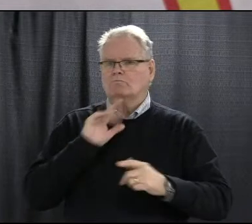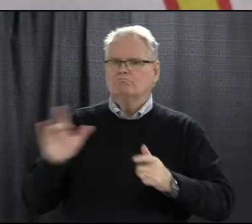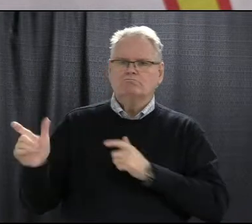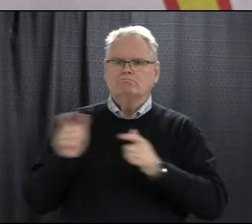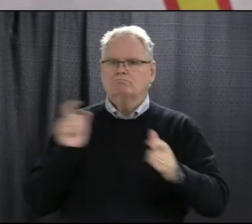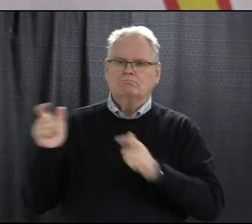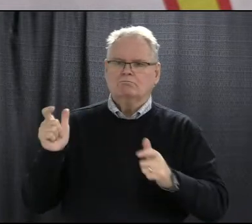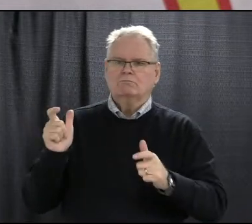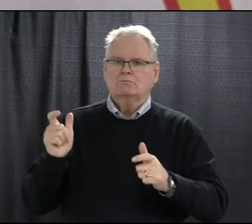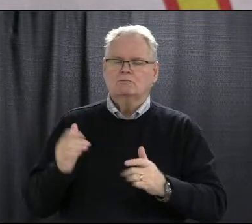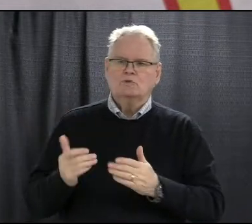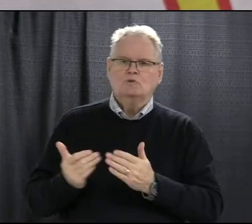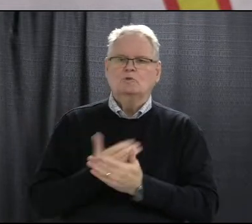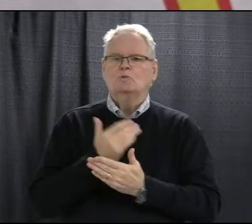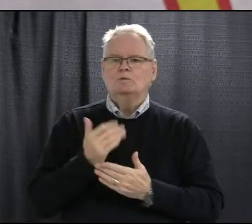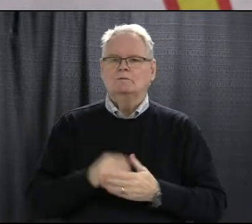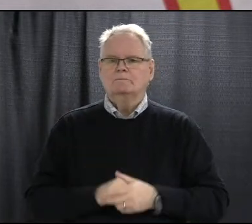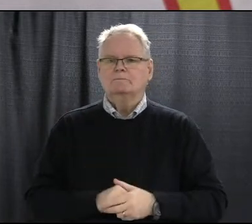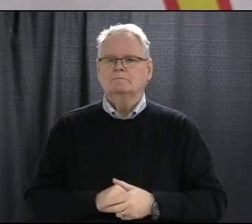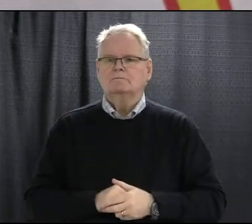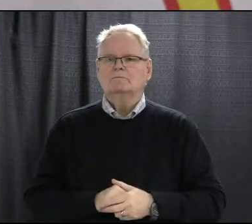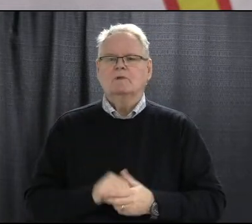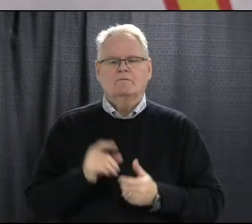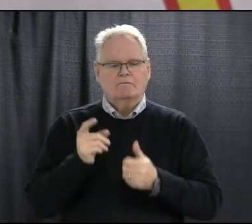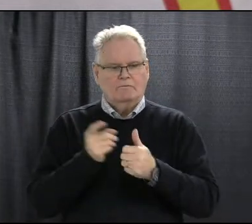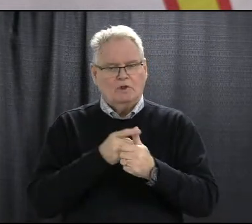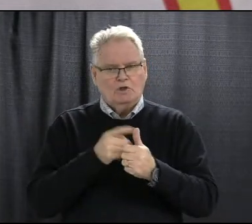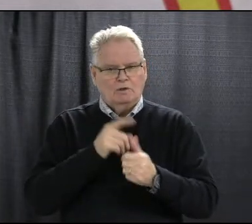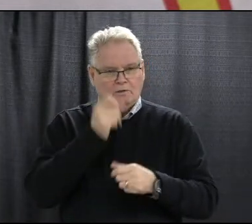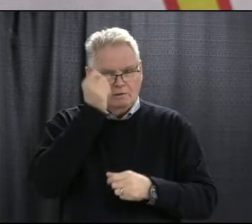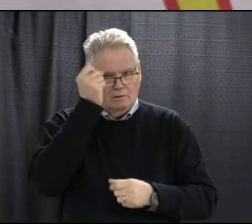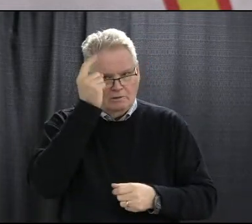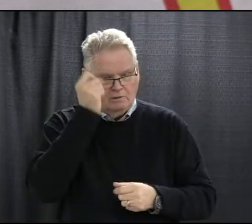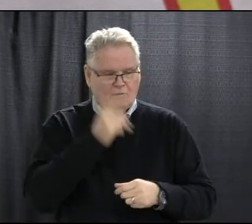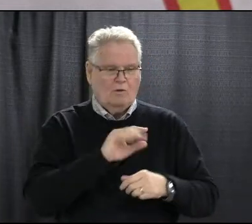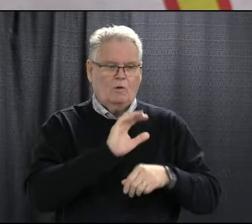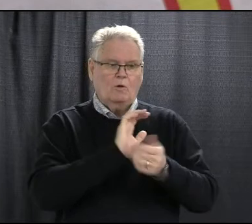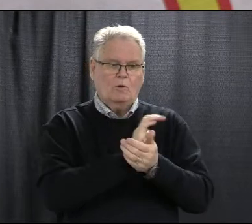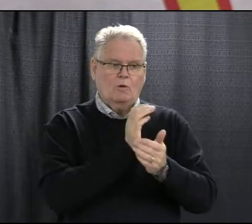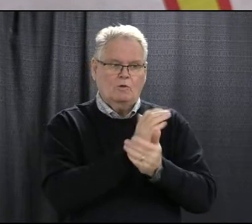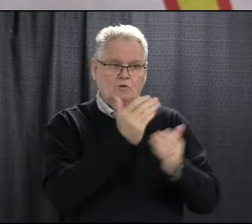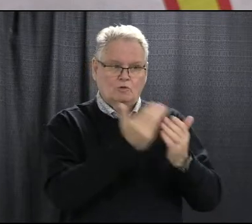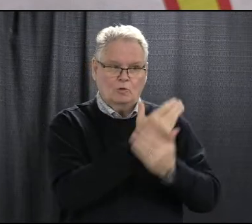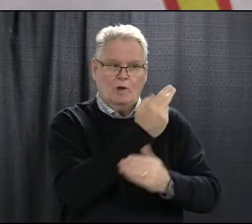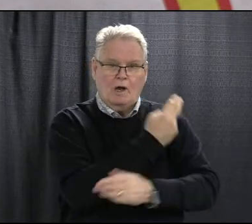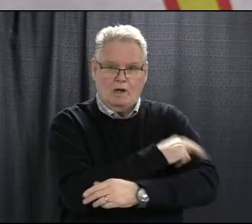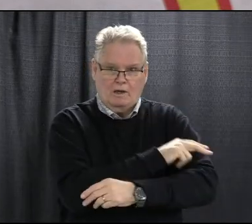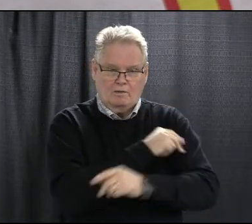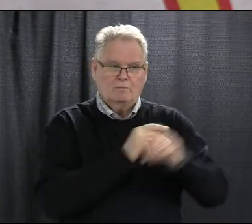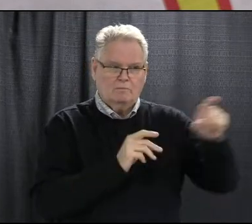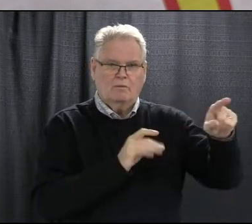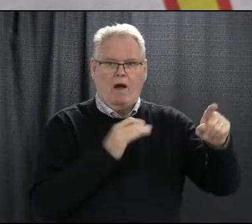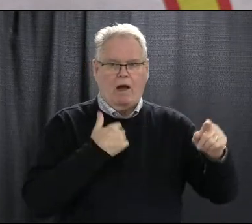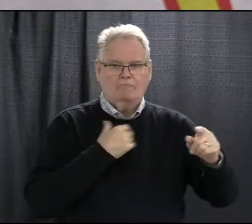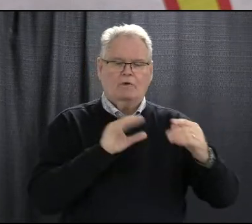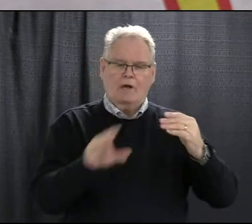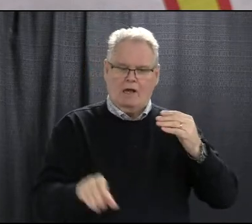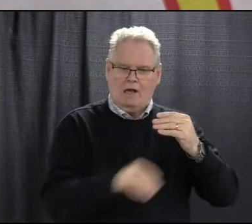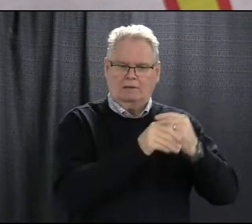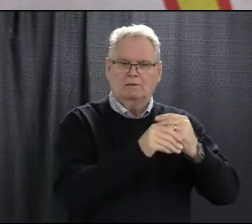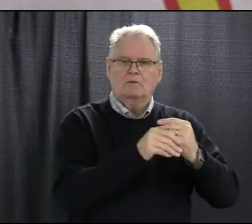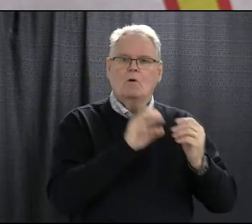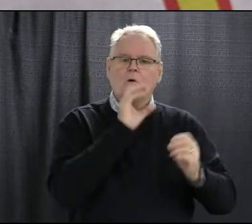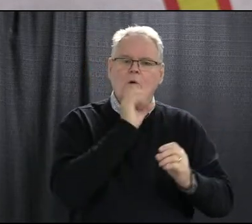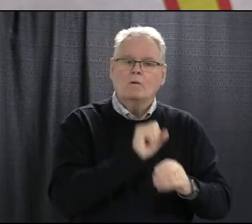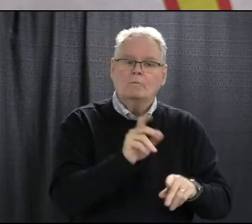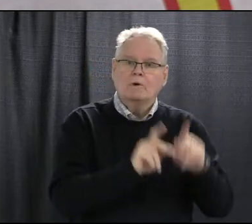happen in Corner Brook sooner because of the infrastructure announcements. The Centre of Excellence in St. John's will happen with the